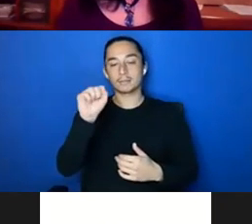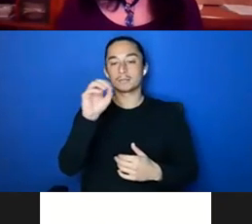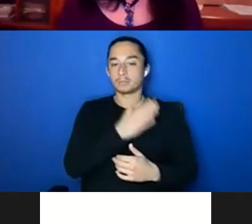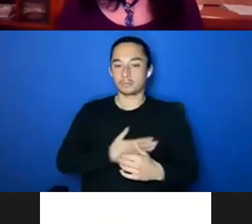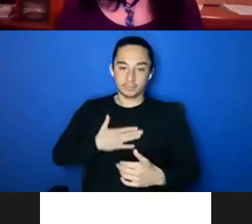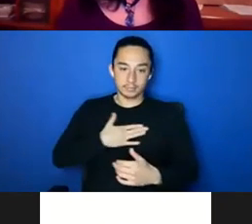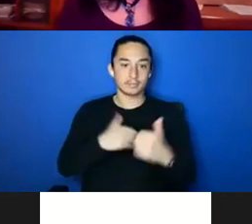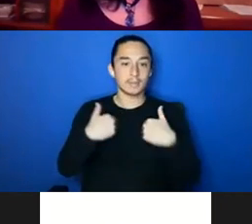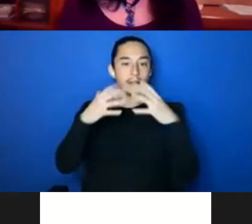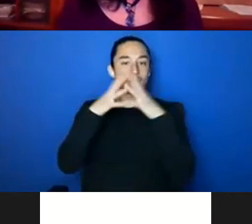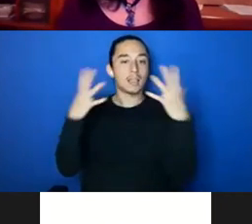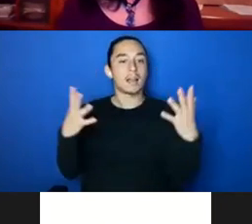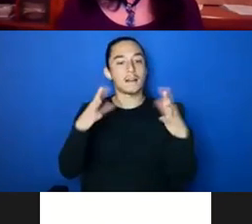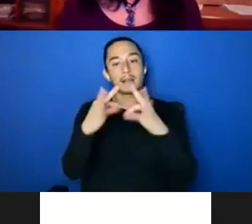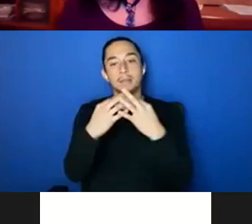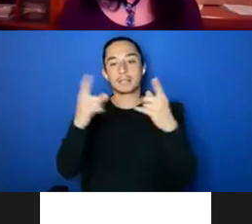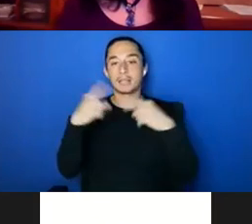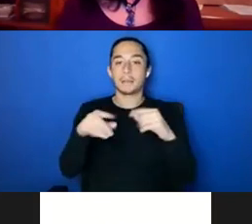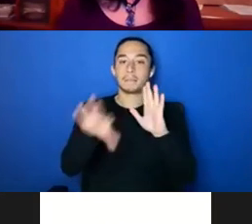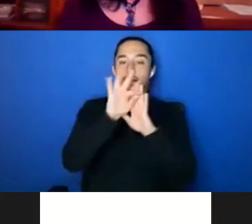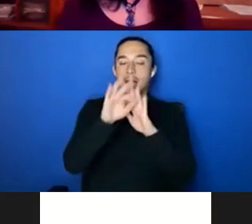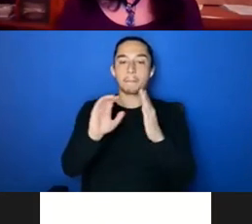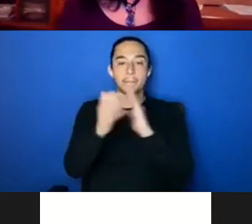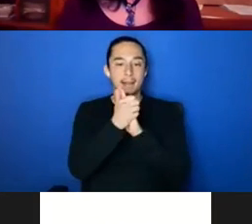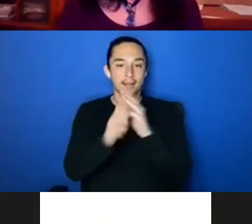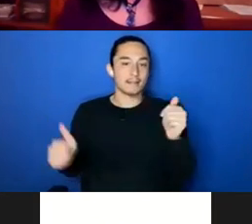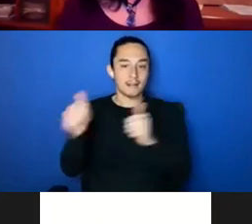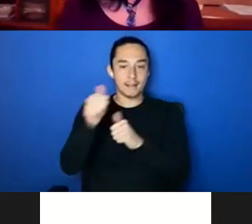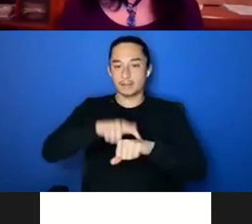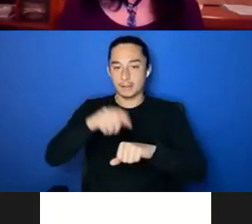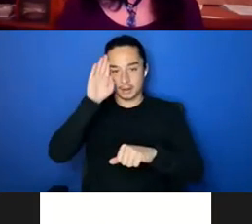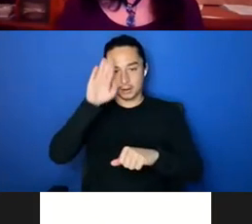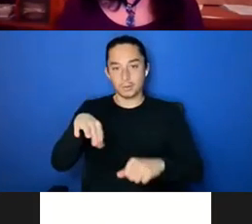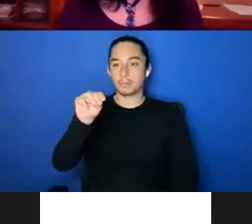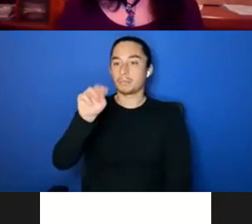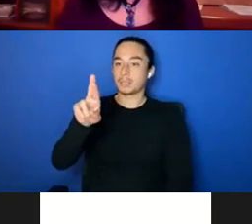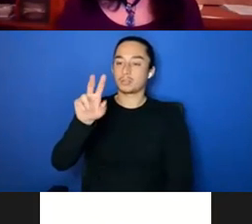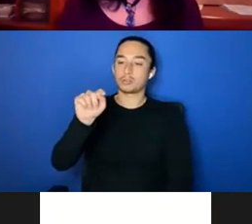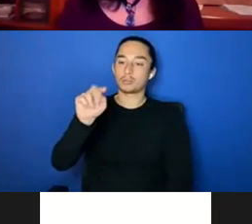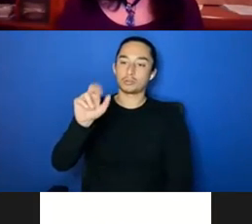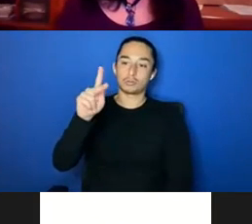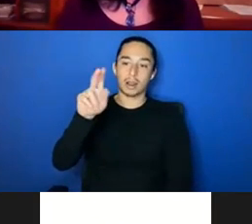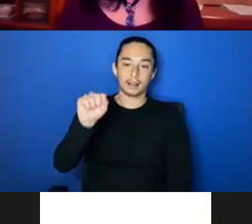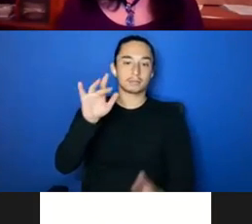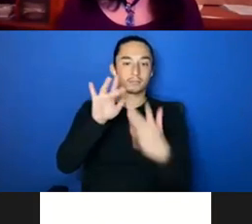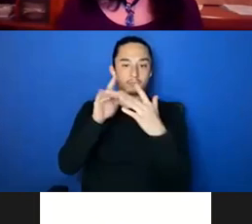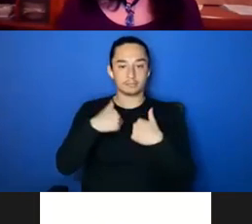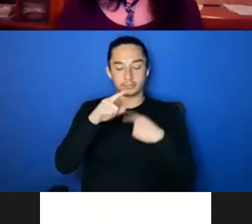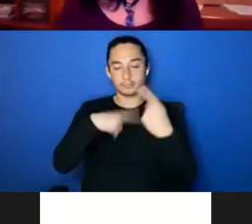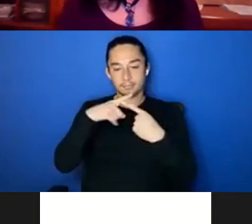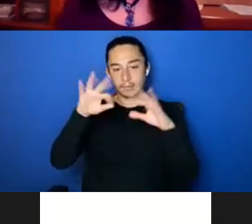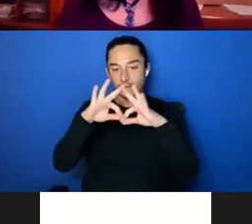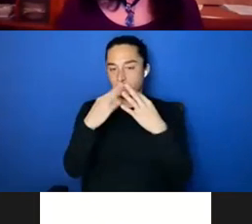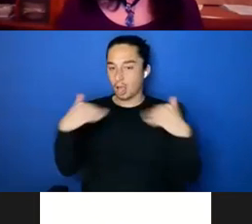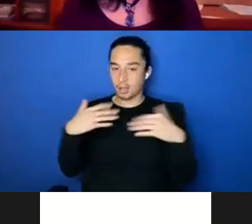lot of our families come in and pick up packets ahead of time. I know I had Mr. Trackus reach out to me about families who had not received a